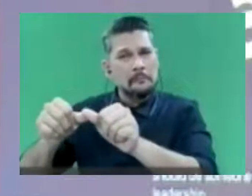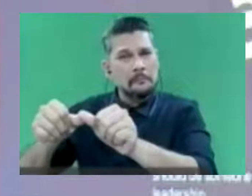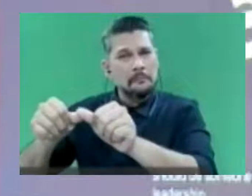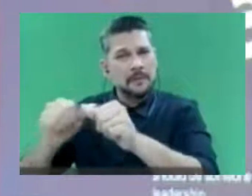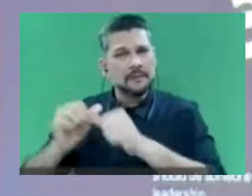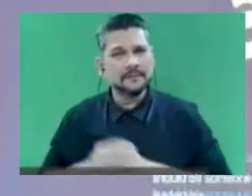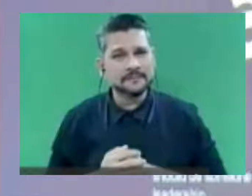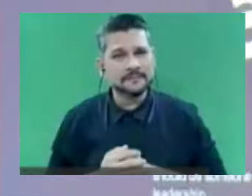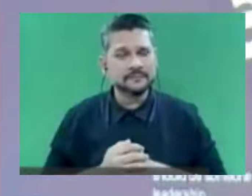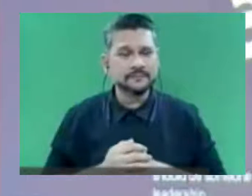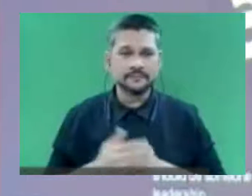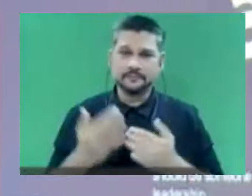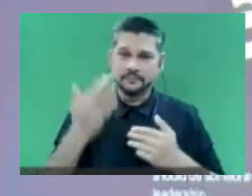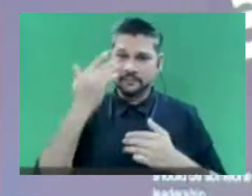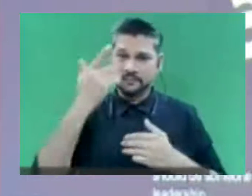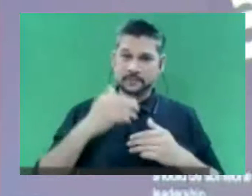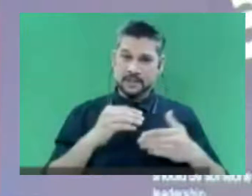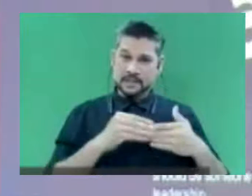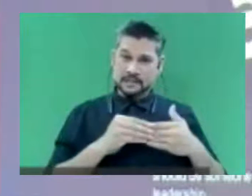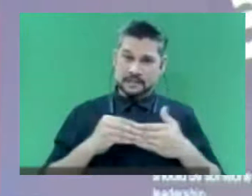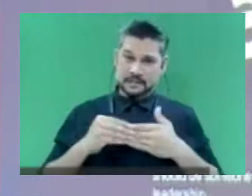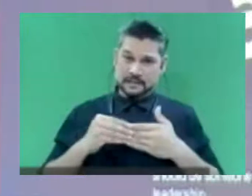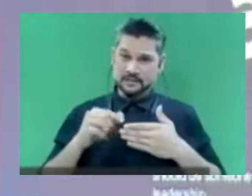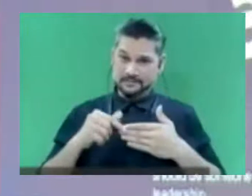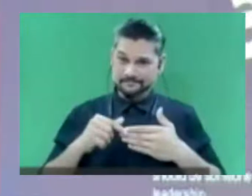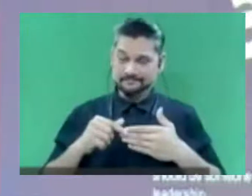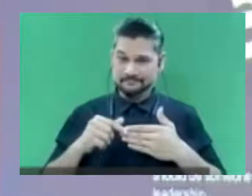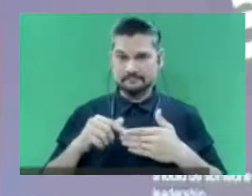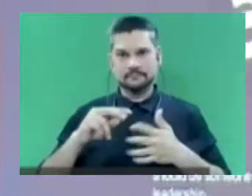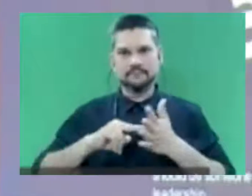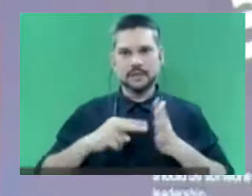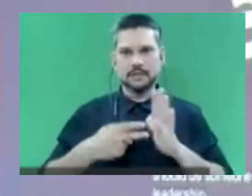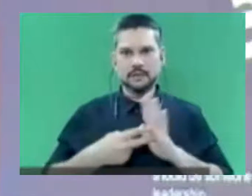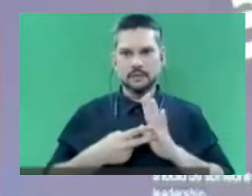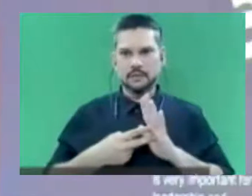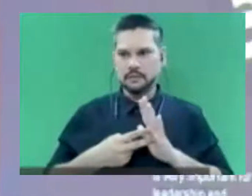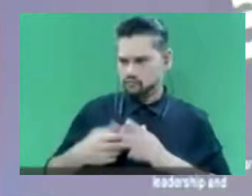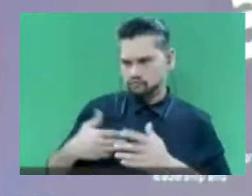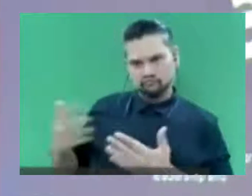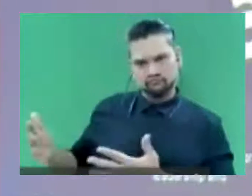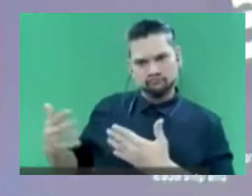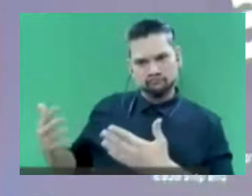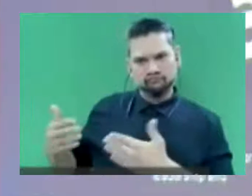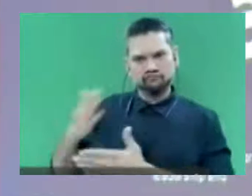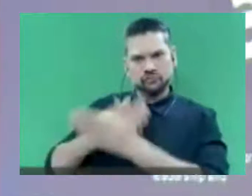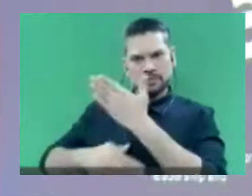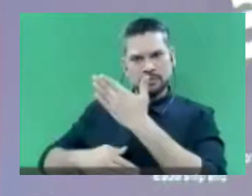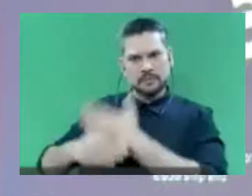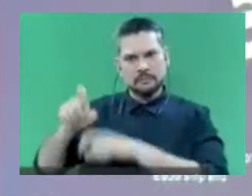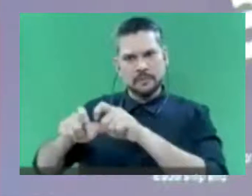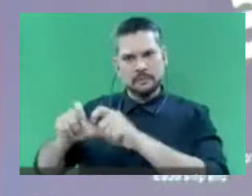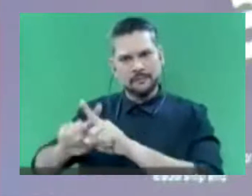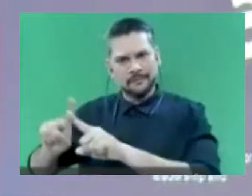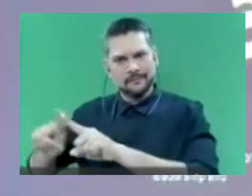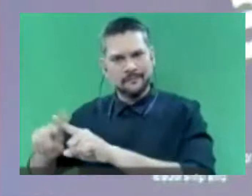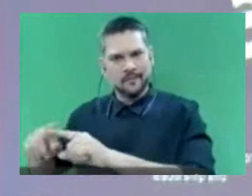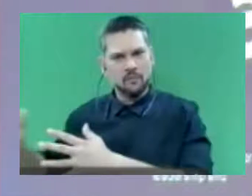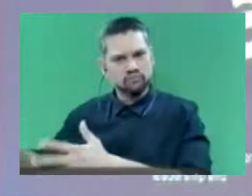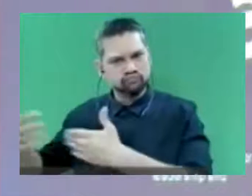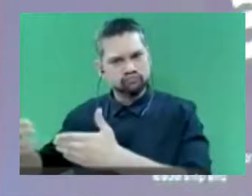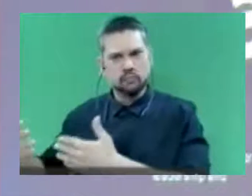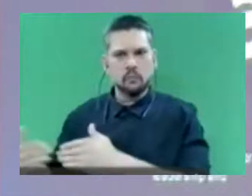to give the leadership and mentor other persons with disabilities, and also be in the disability